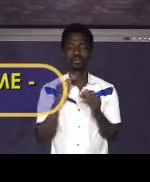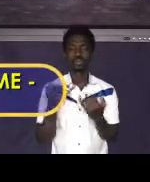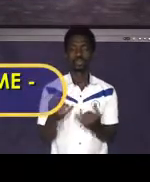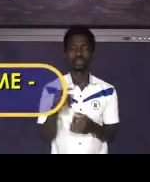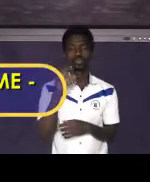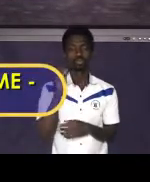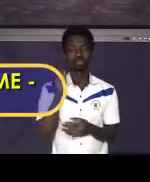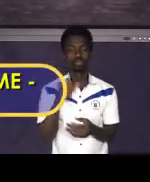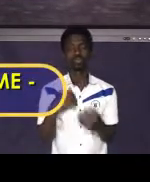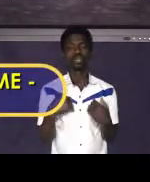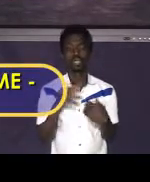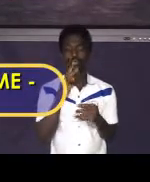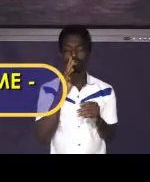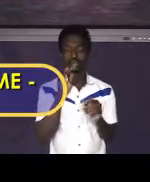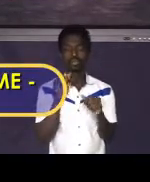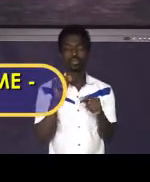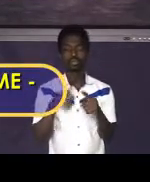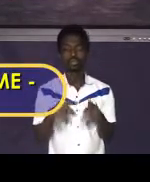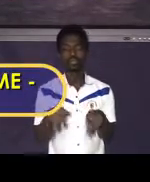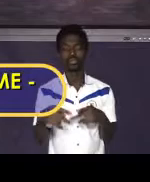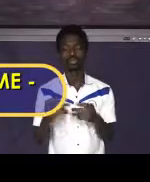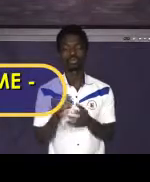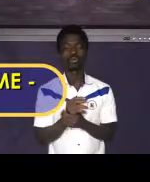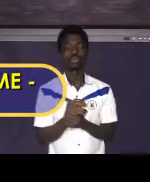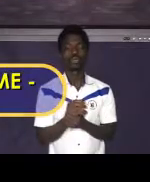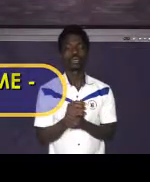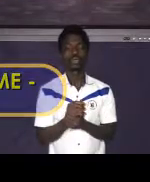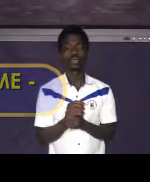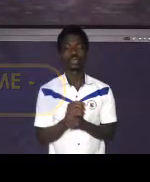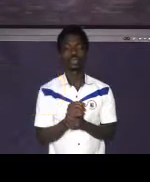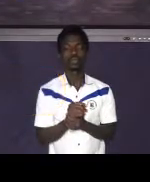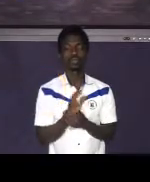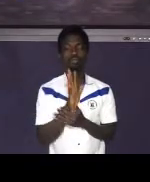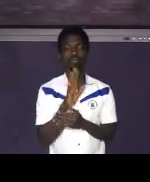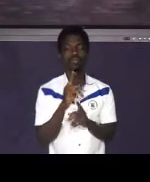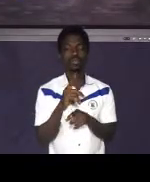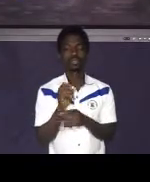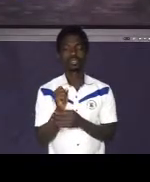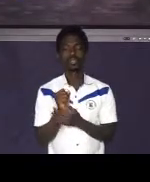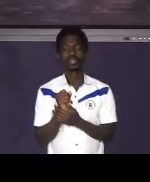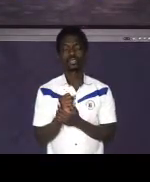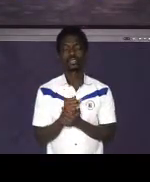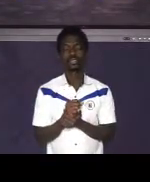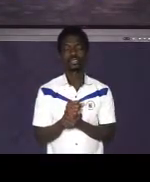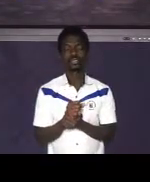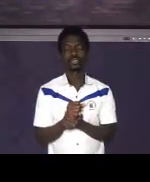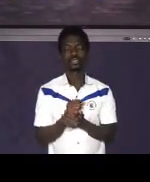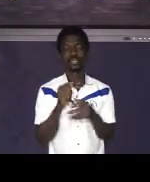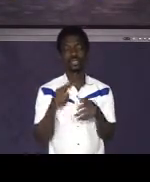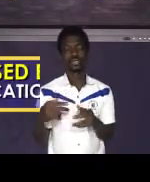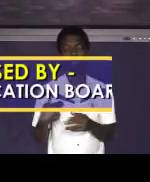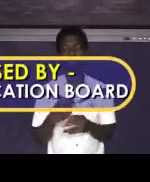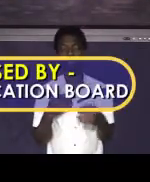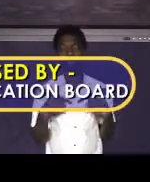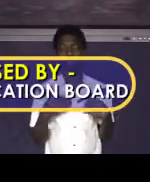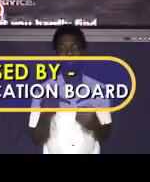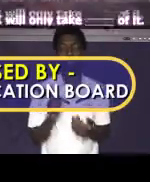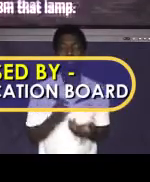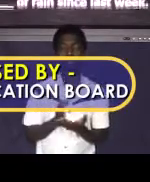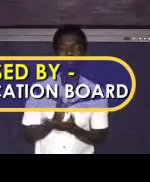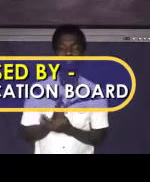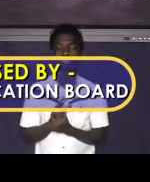By now you should have been able to supply 5 answers. Let's have the